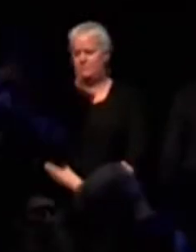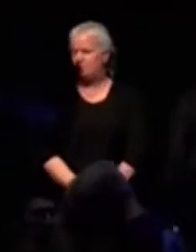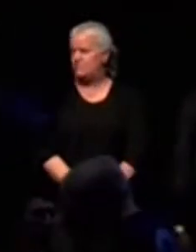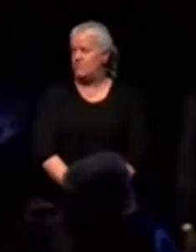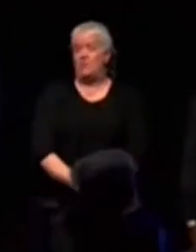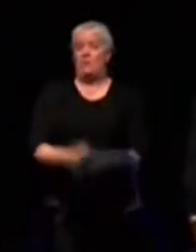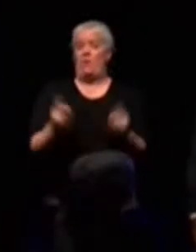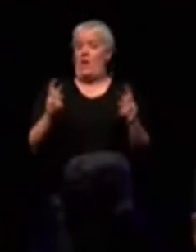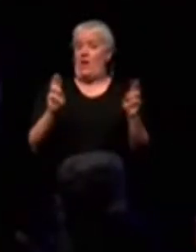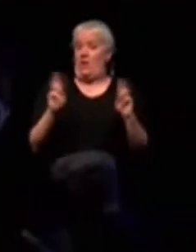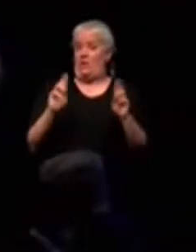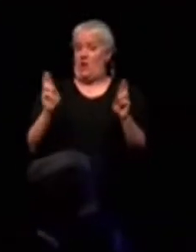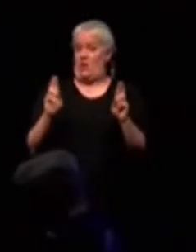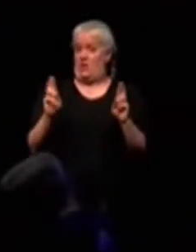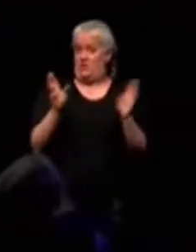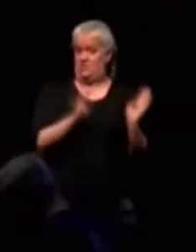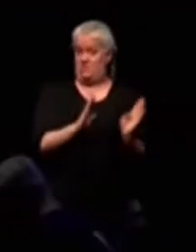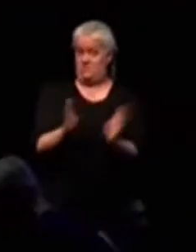Okay, can I have order, please?